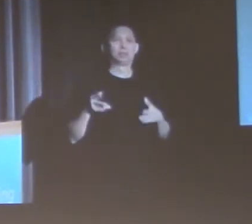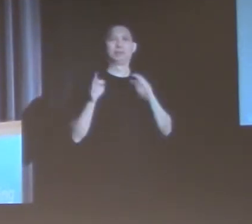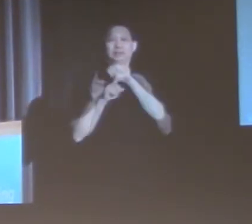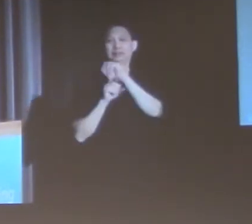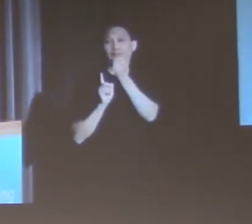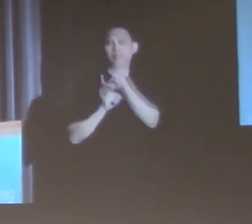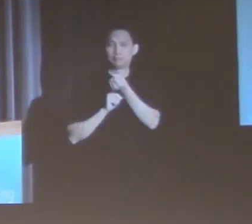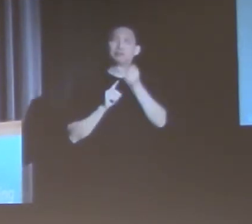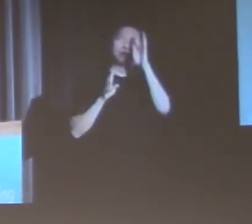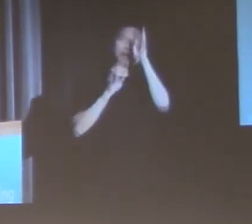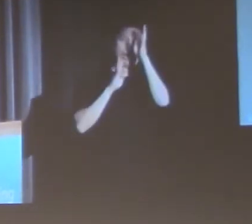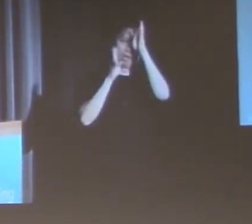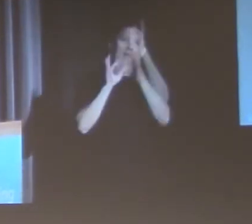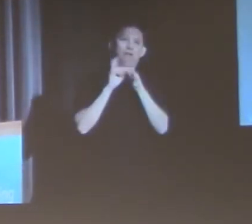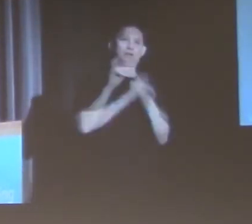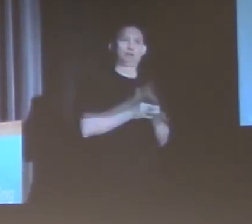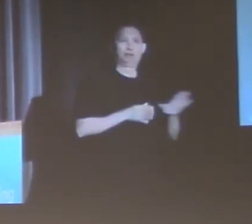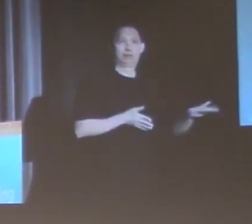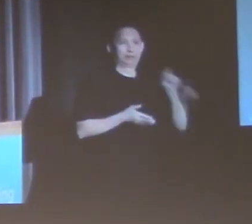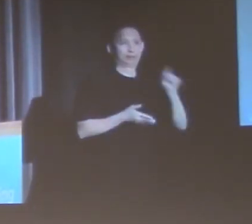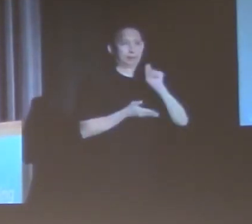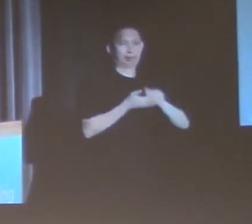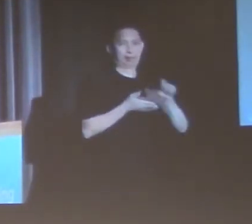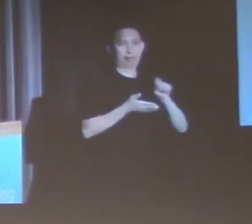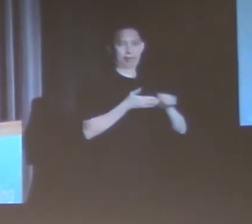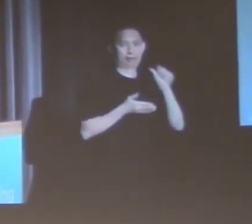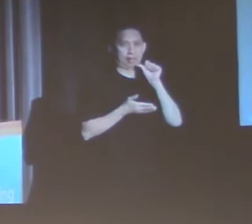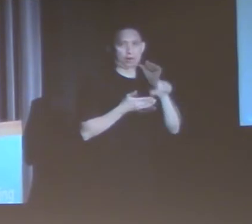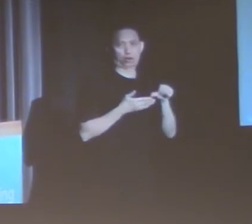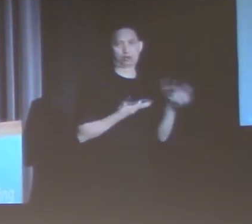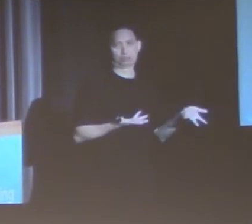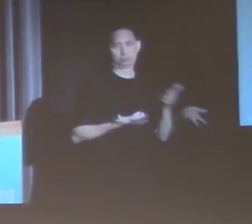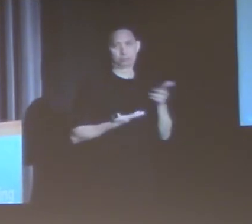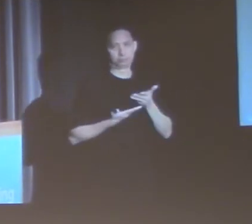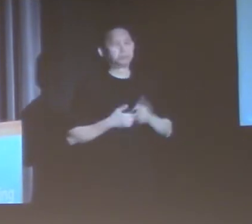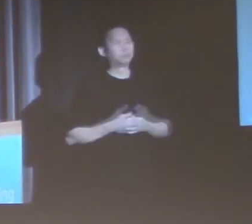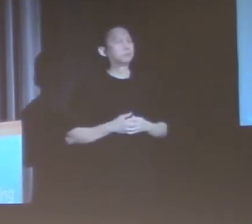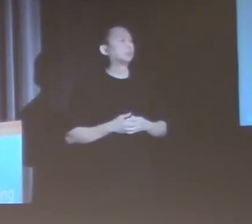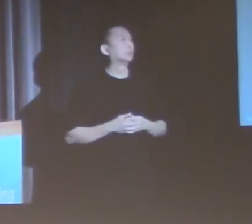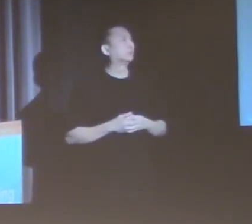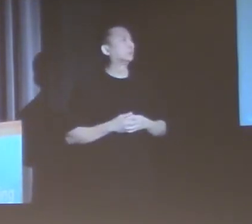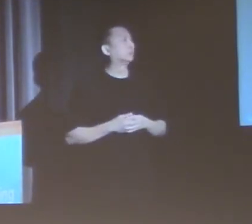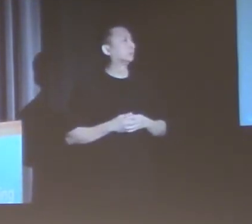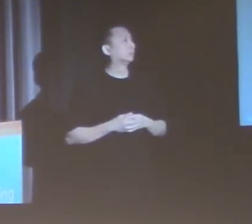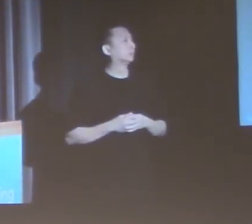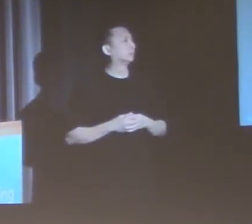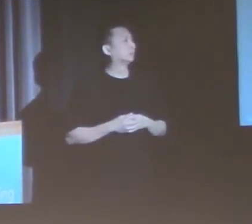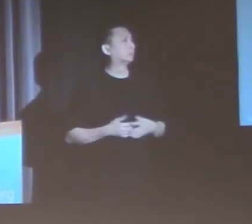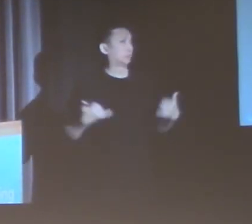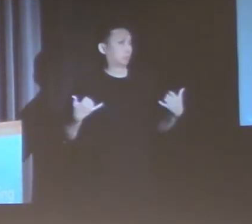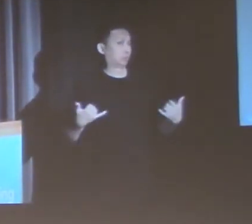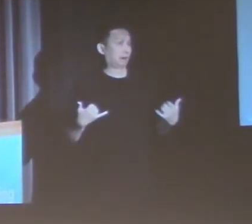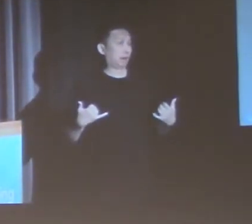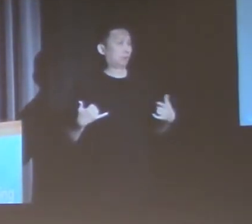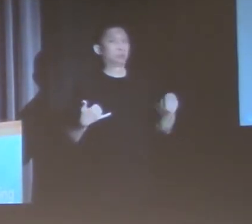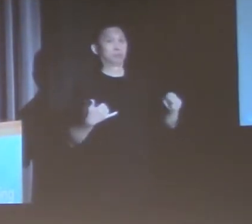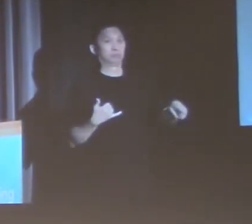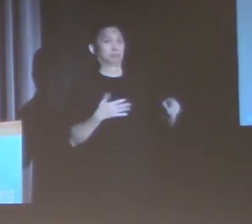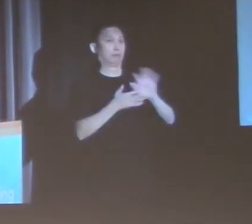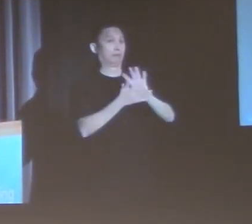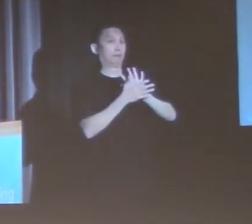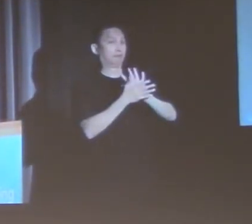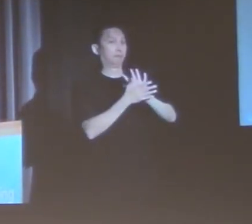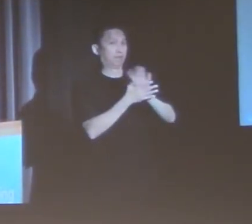that. And what's really interesting is that now when the family has seen the film and people who lived through some of the